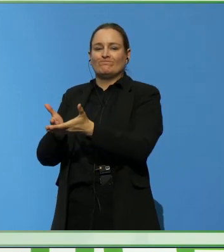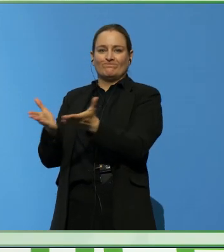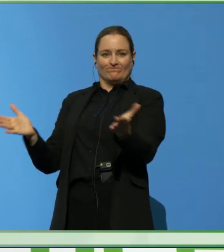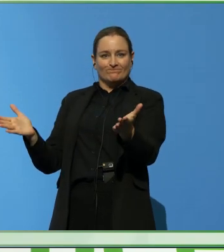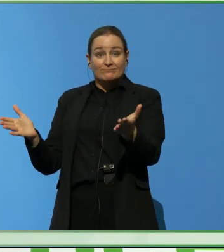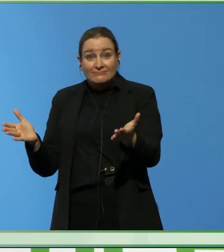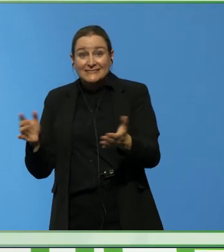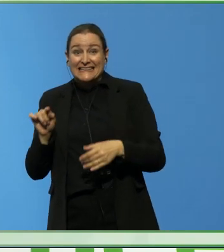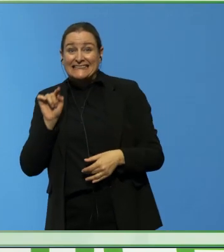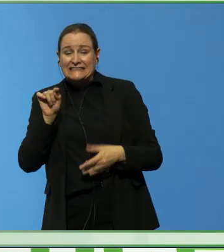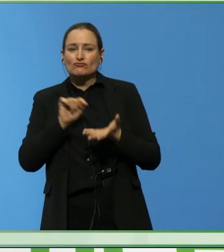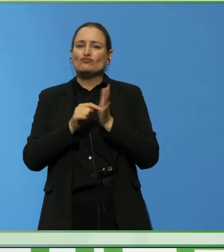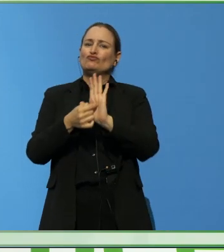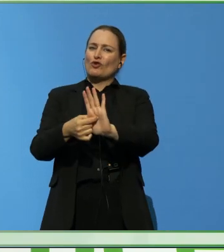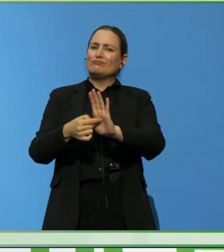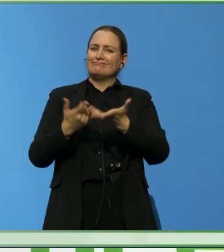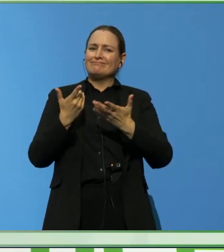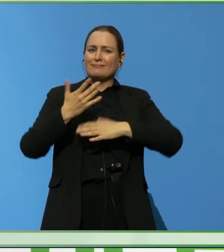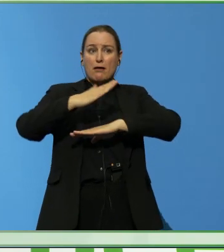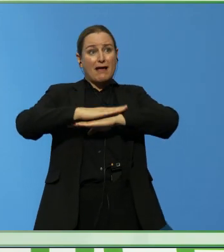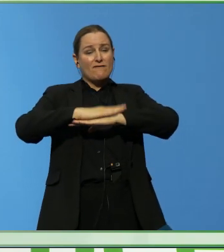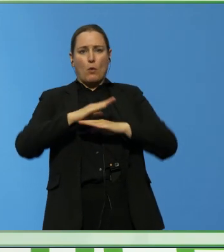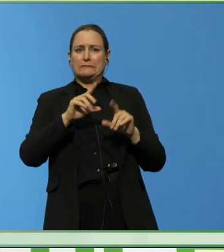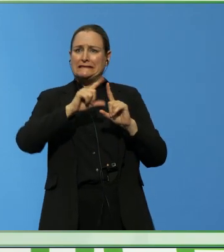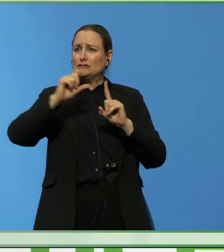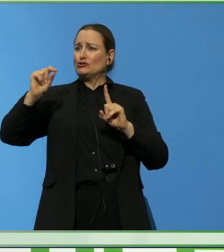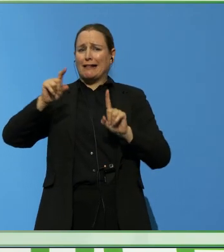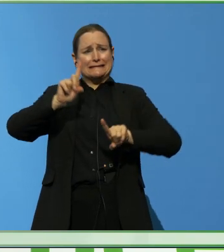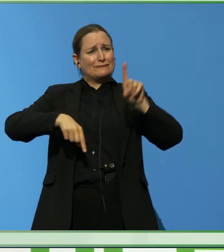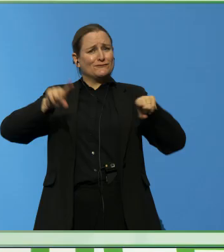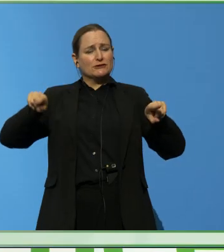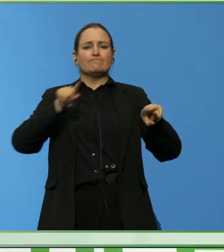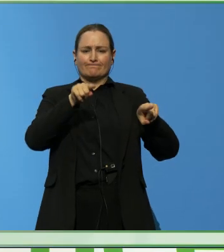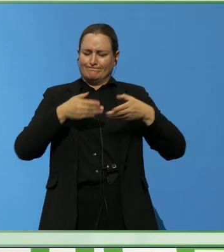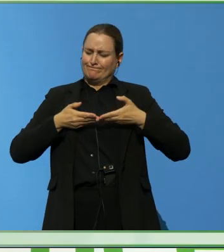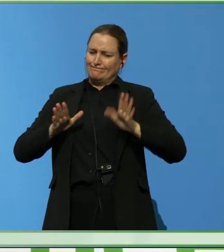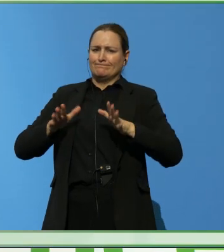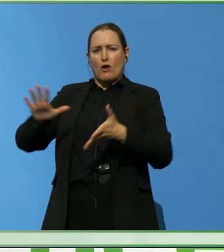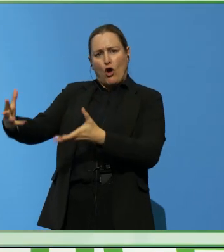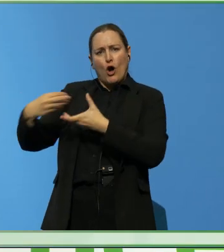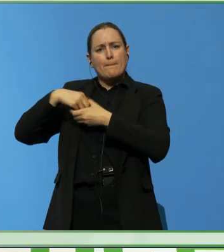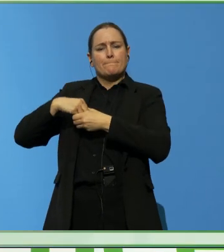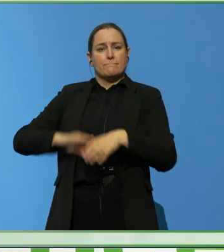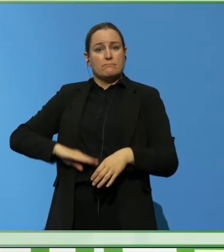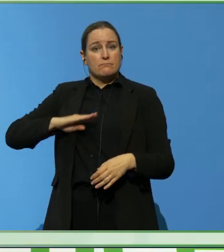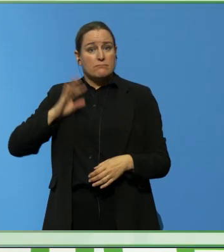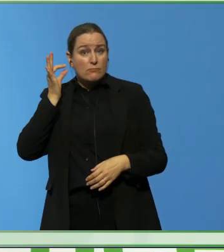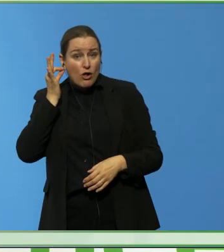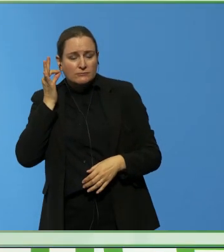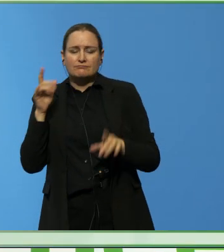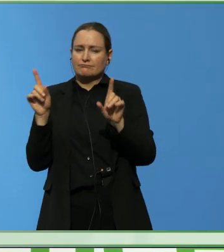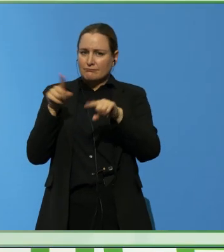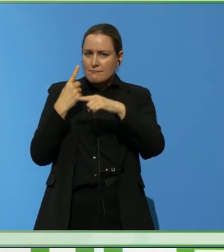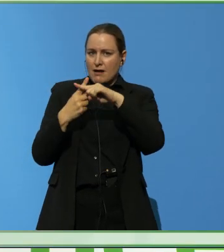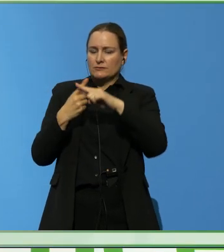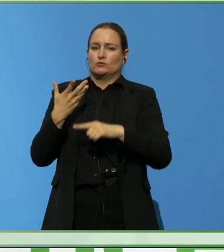inclusive digital platforms, especially inclusive for girls and women, and working with organizations of